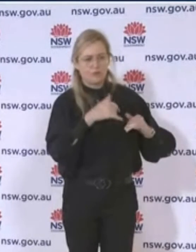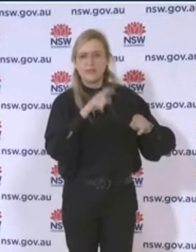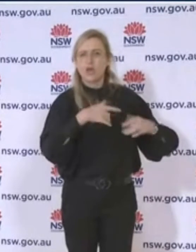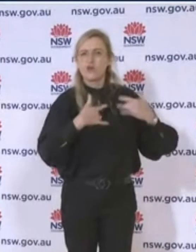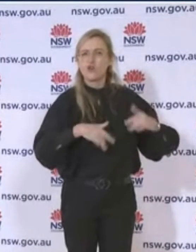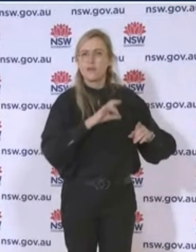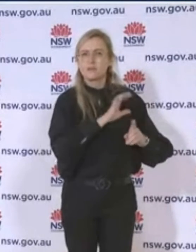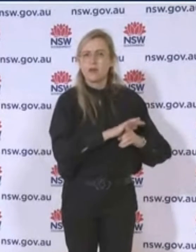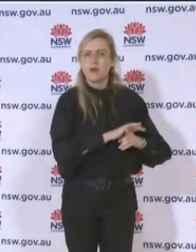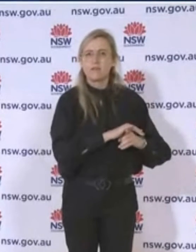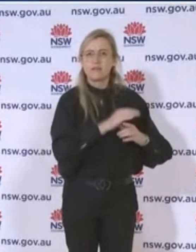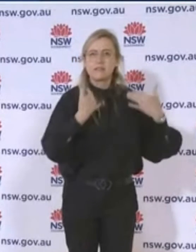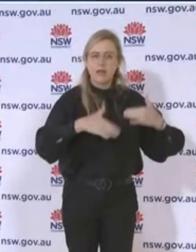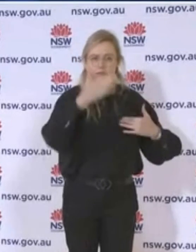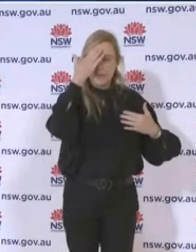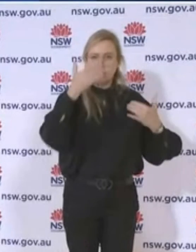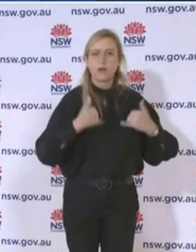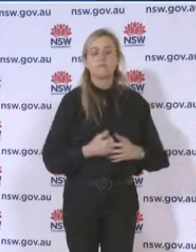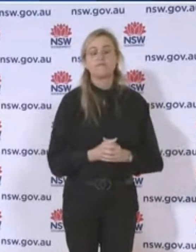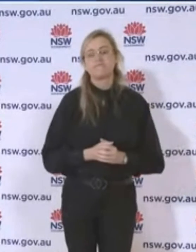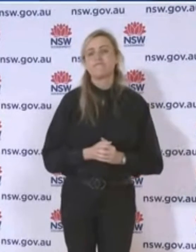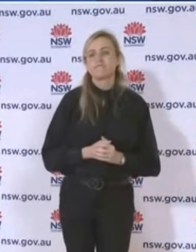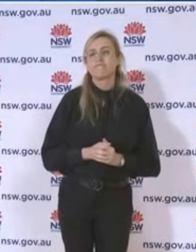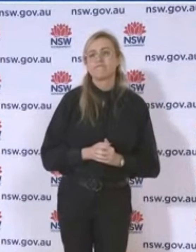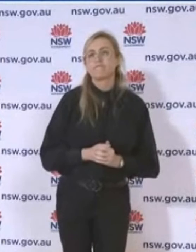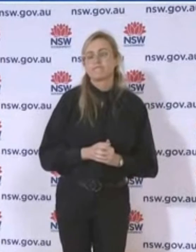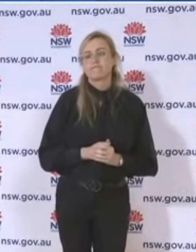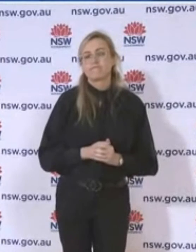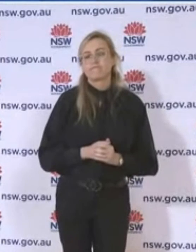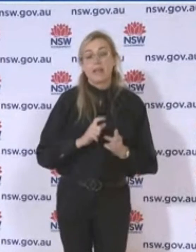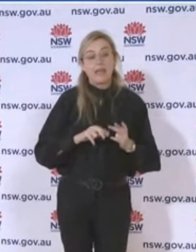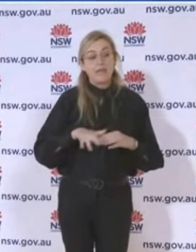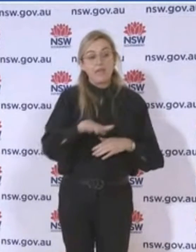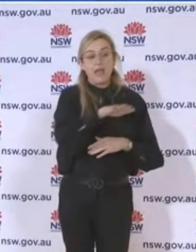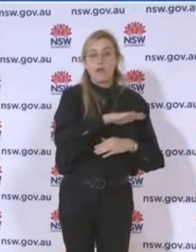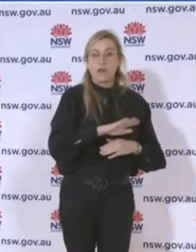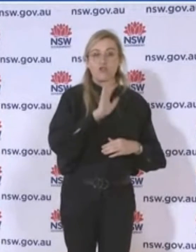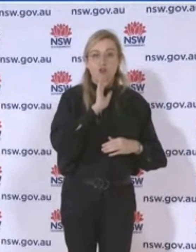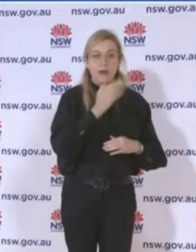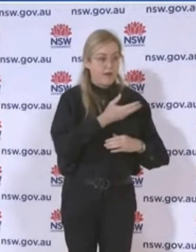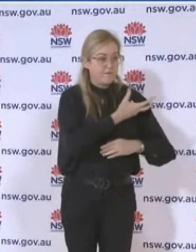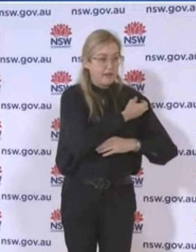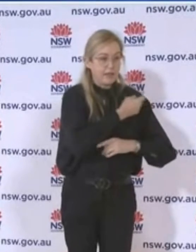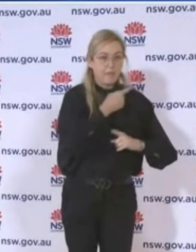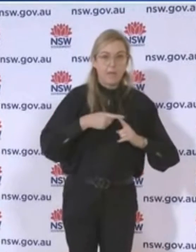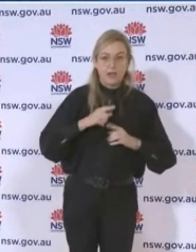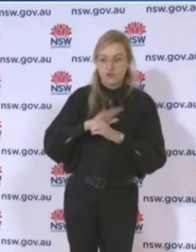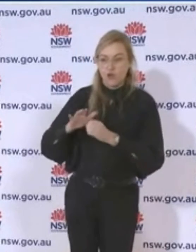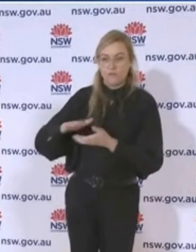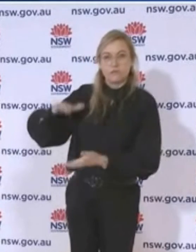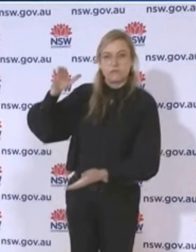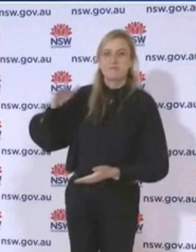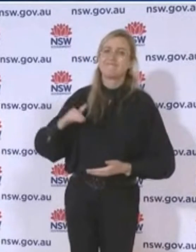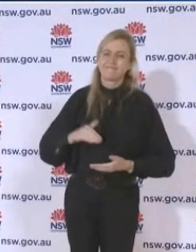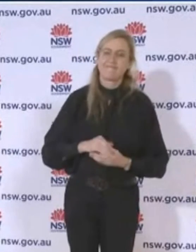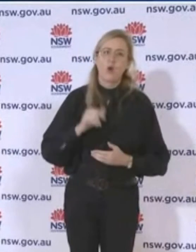you're in a situation where you've got high levels of lack of vaccination and high case numbers, you always worry about the number of people that are going